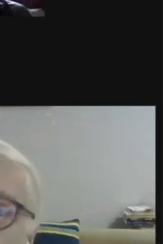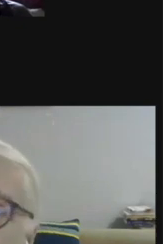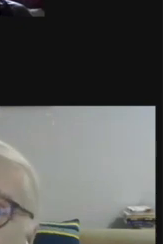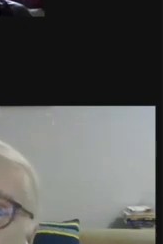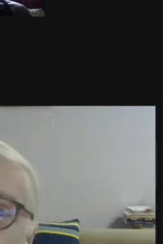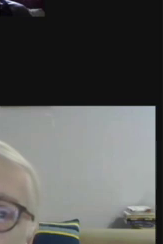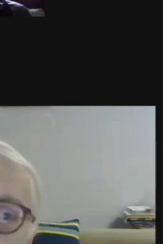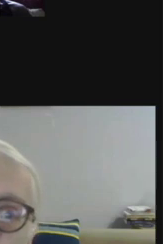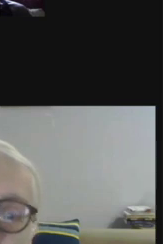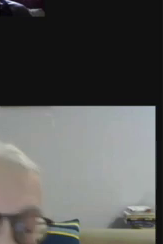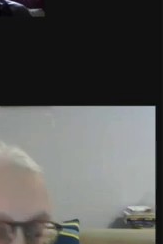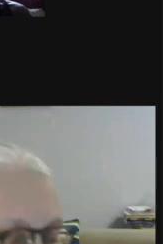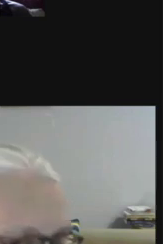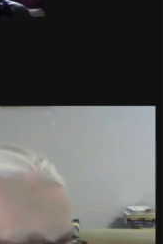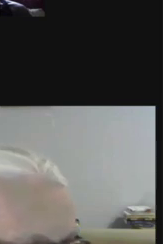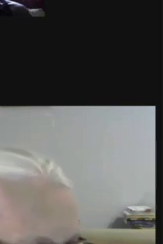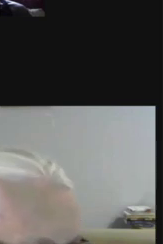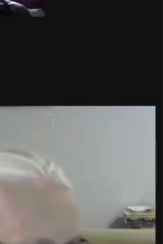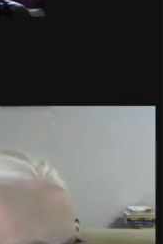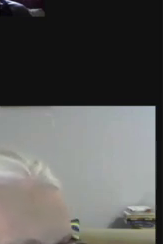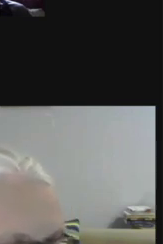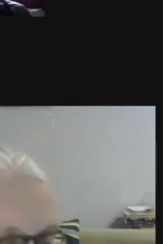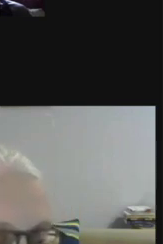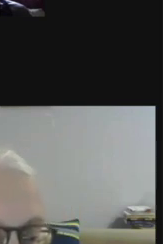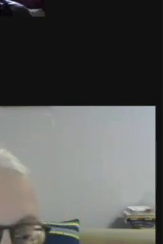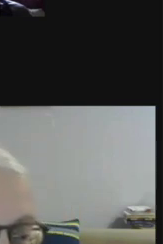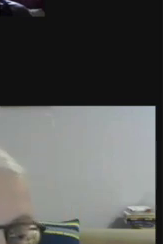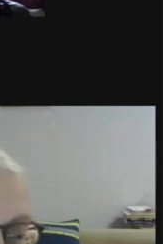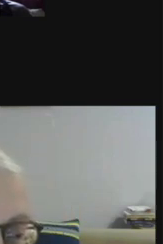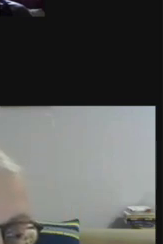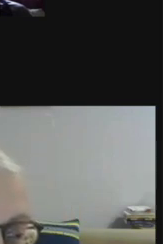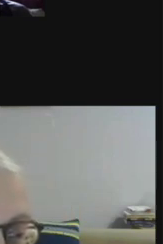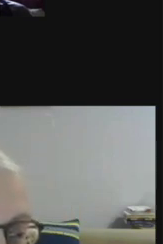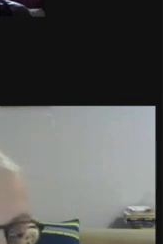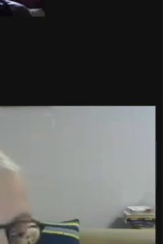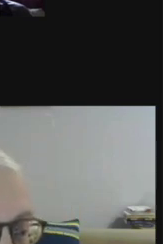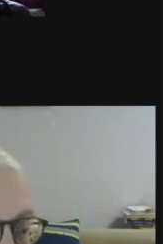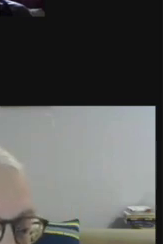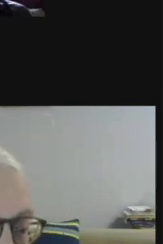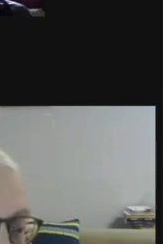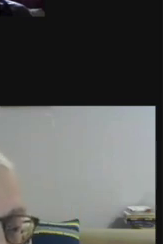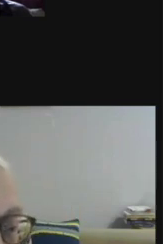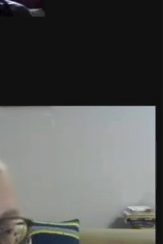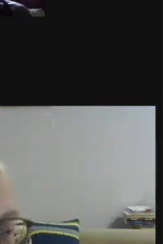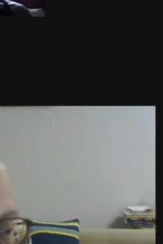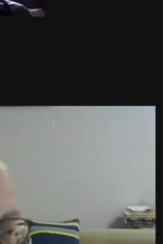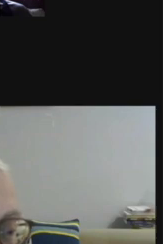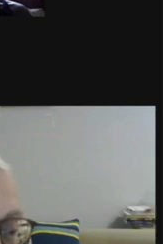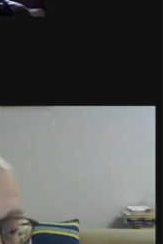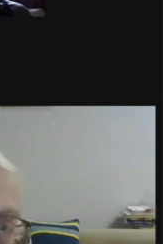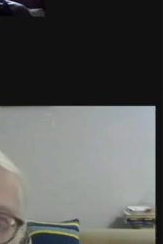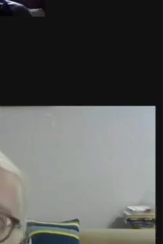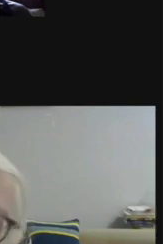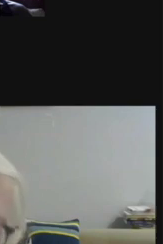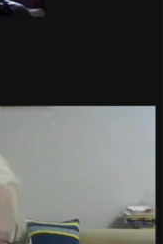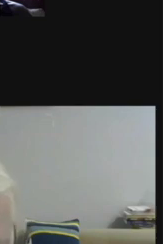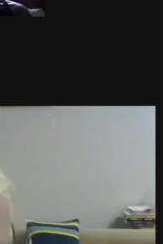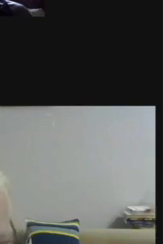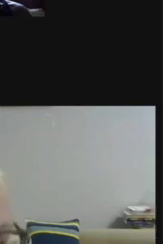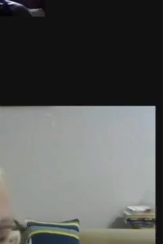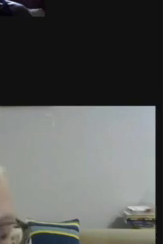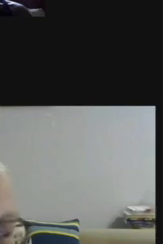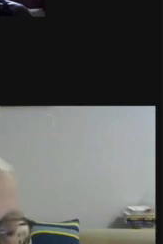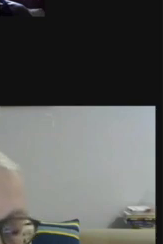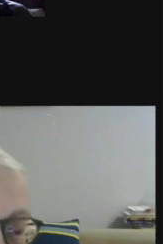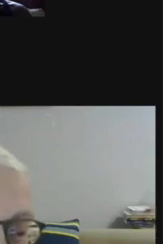All right, well, thanks, everybody. It was so much fun to have you. Remember, you can watch us again or have folks who had to miss